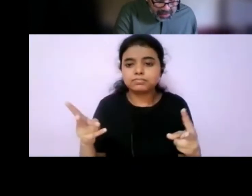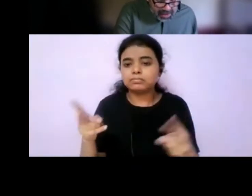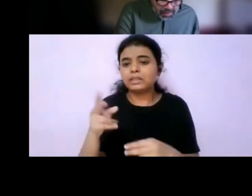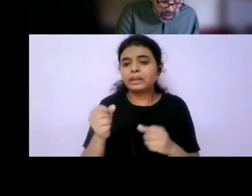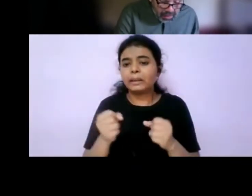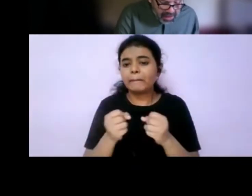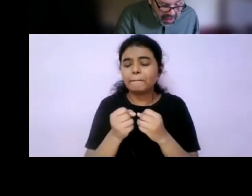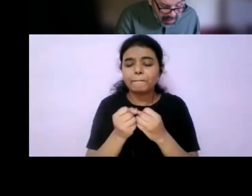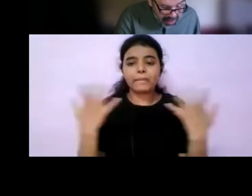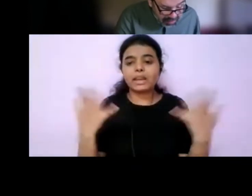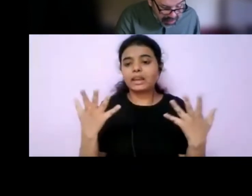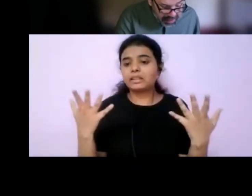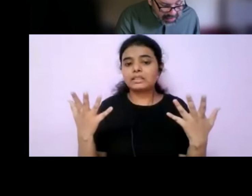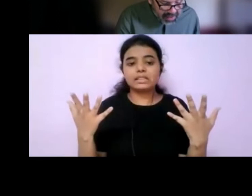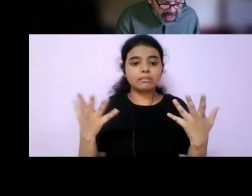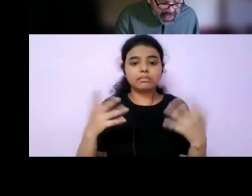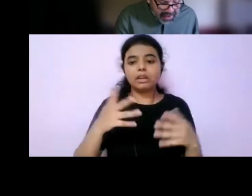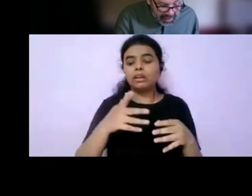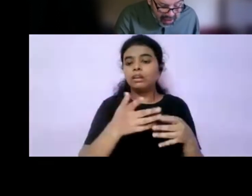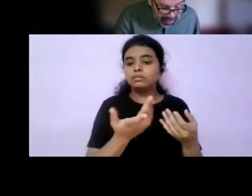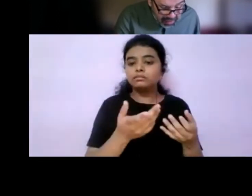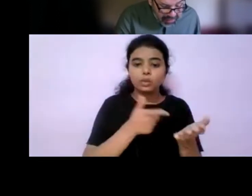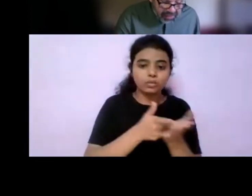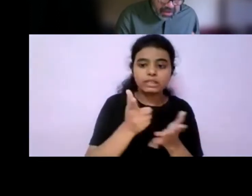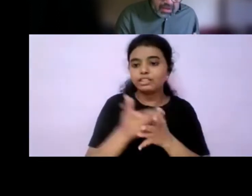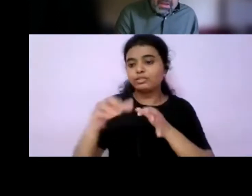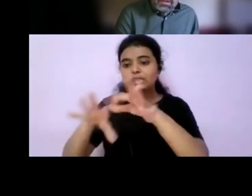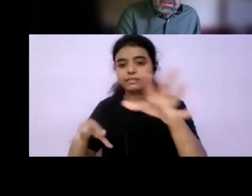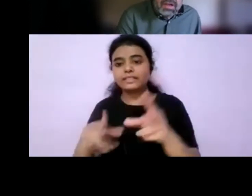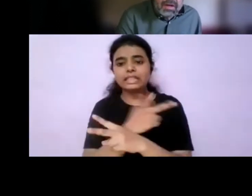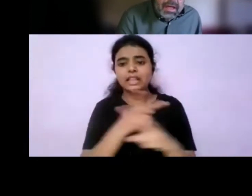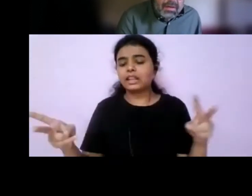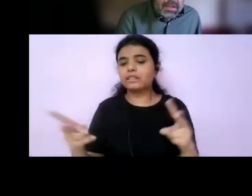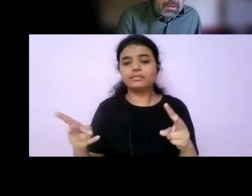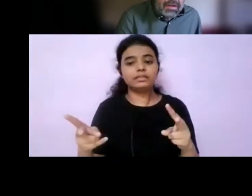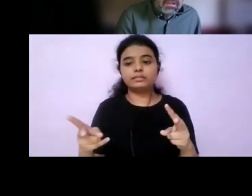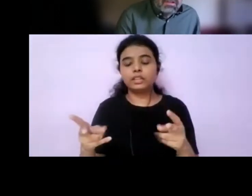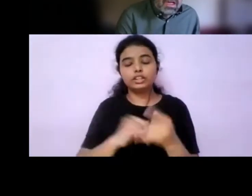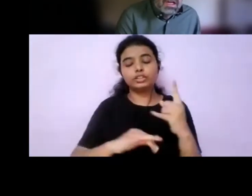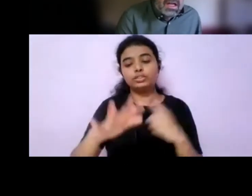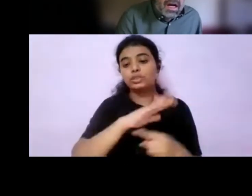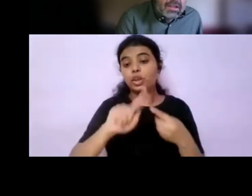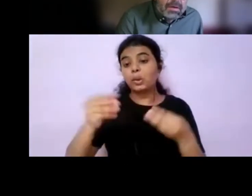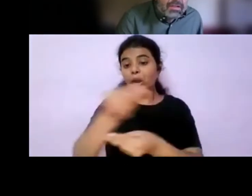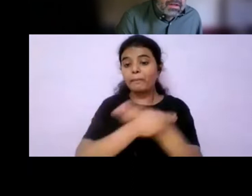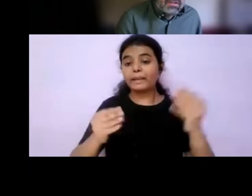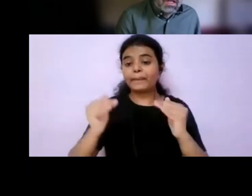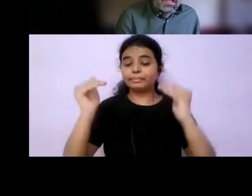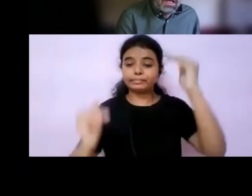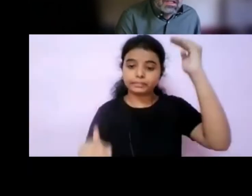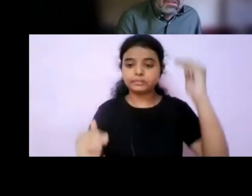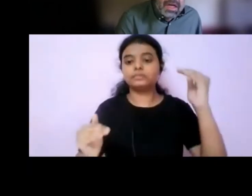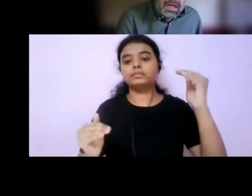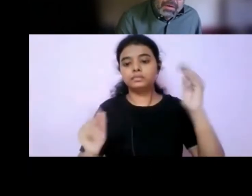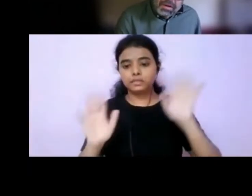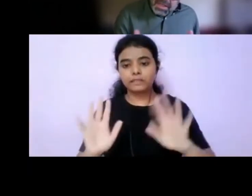divide between the rural and the urban experience, and there are huge differences in terms of socioeconomic disadvantage. And I just put this up because I